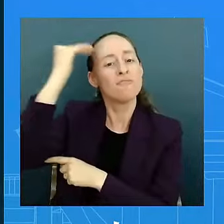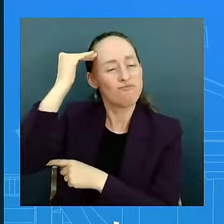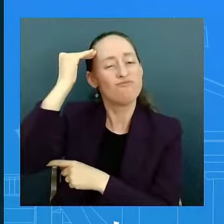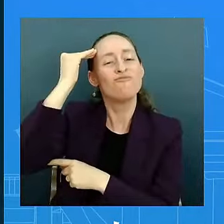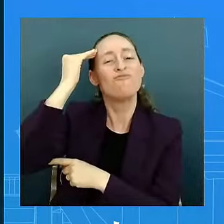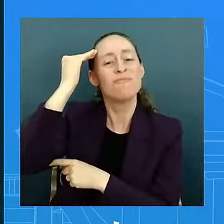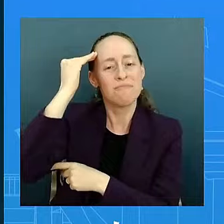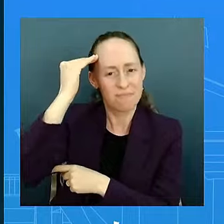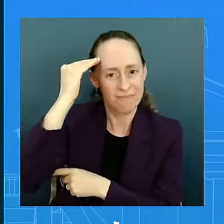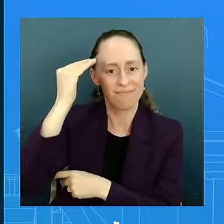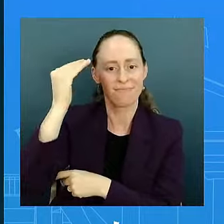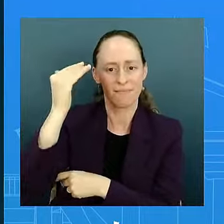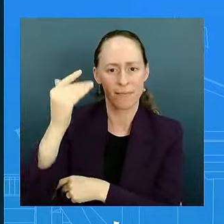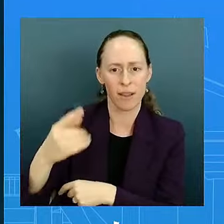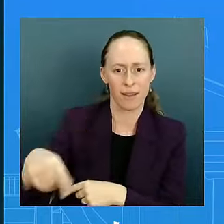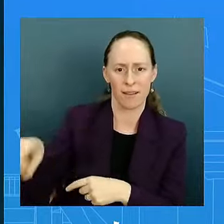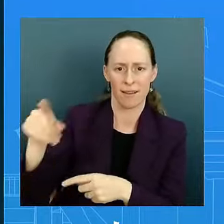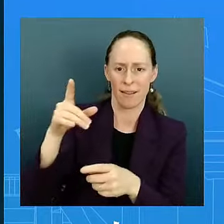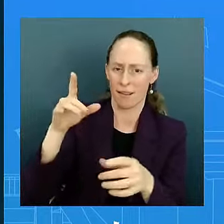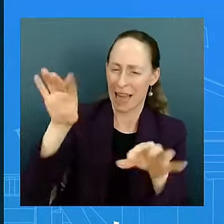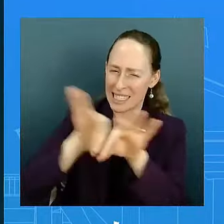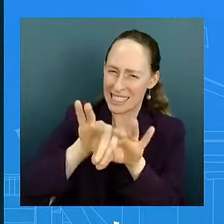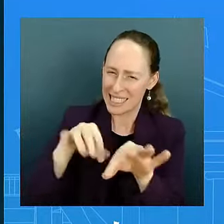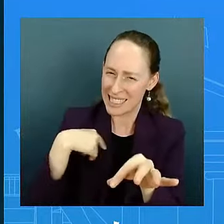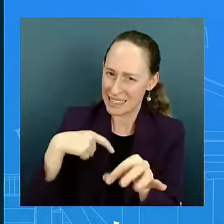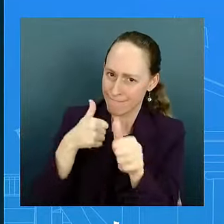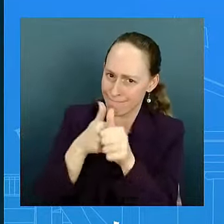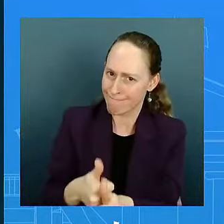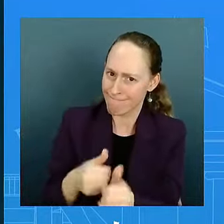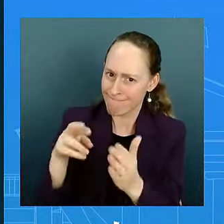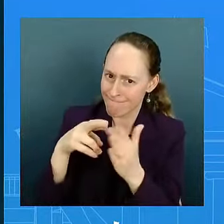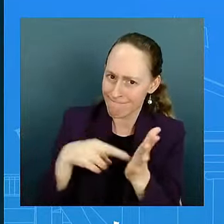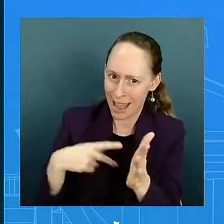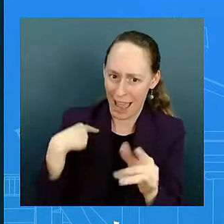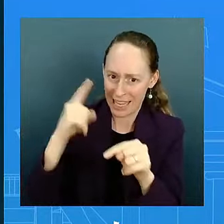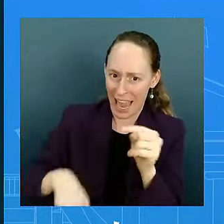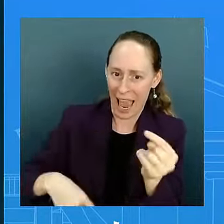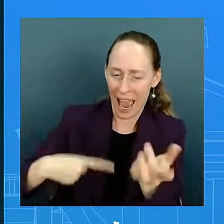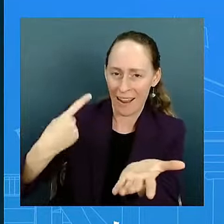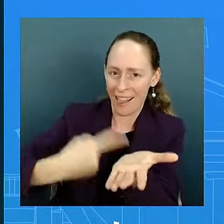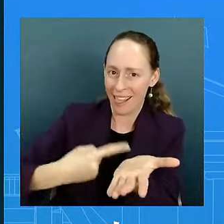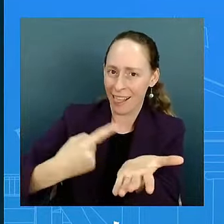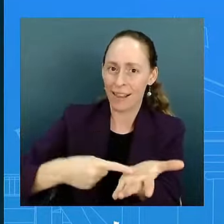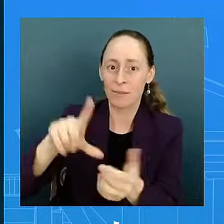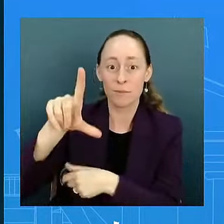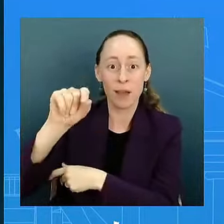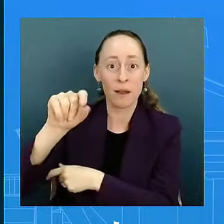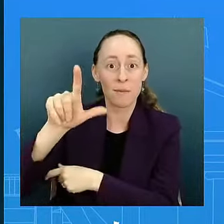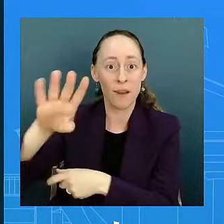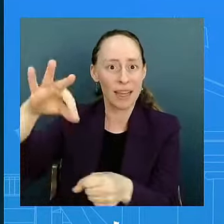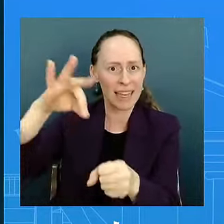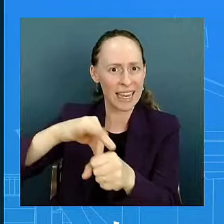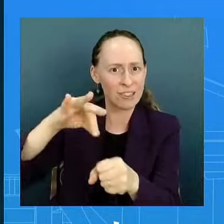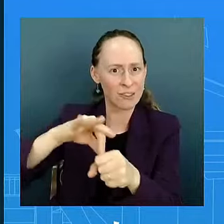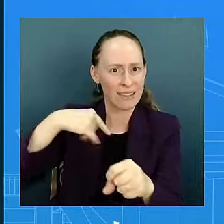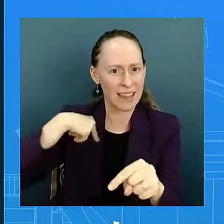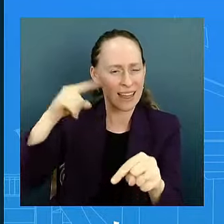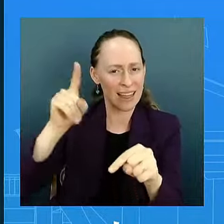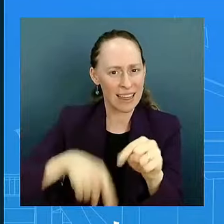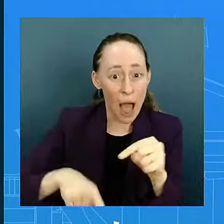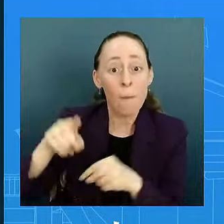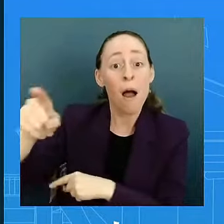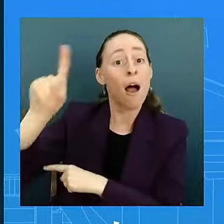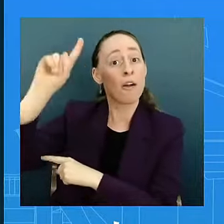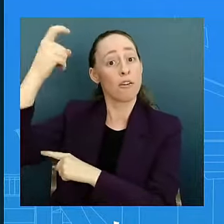comment on 2024. But just to say, like, he did mention, he has known Governor Walz for 2 decades and worked with him when they